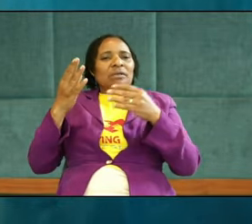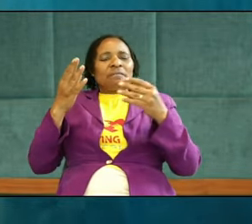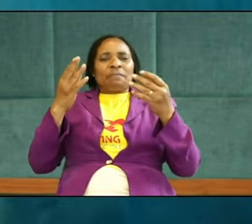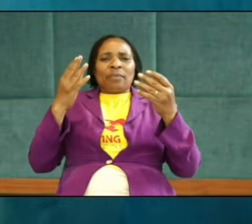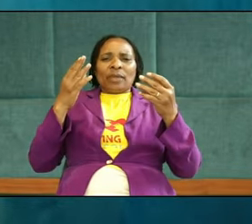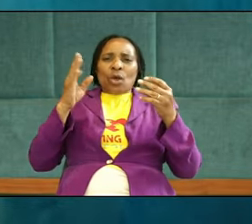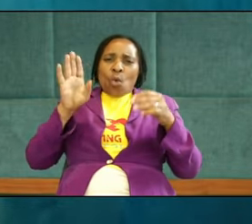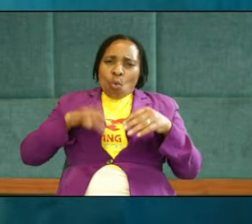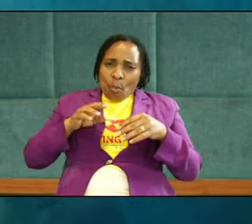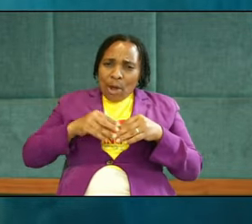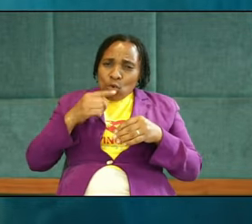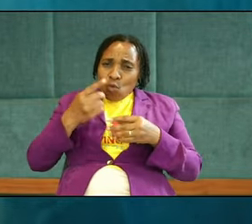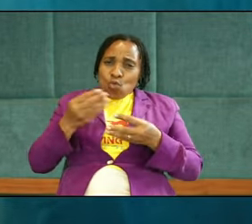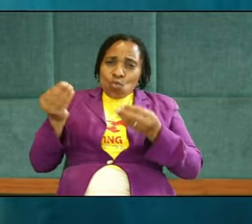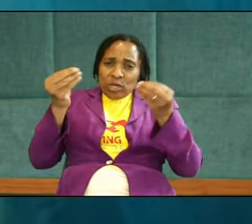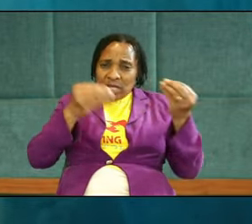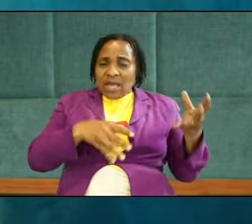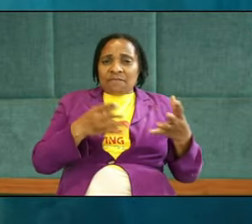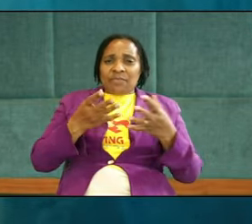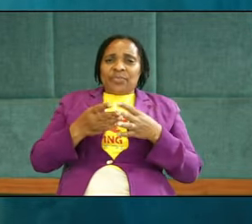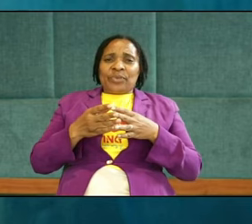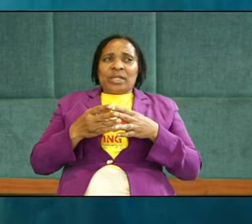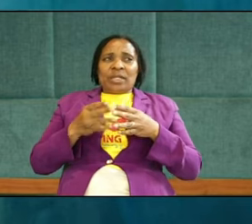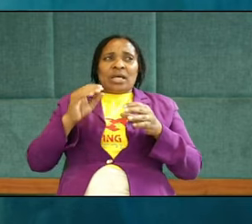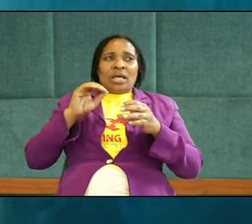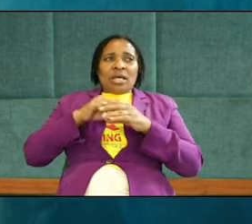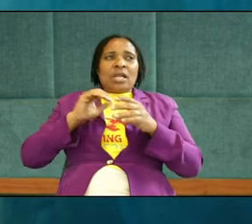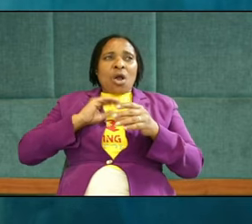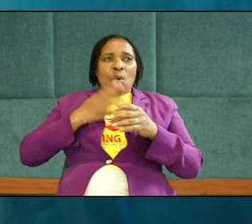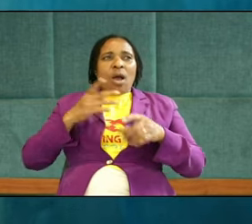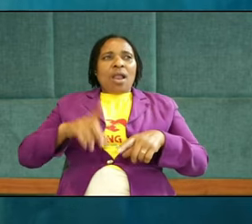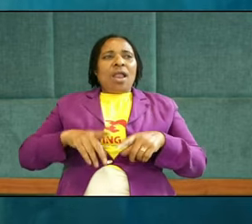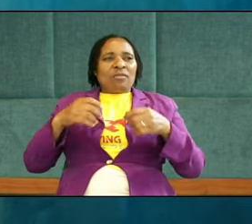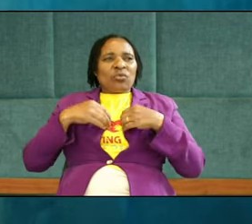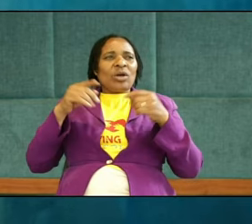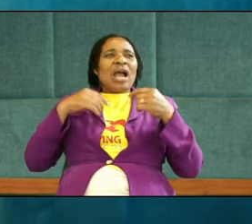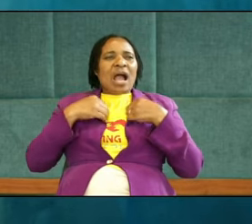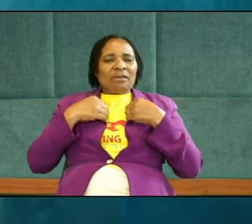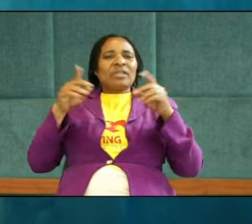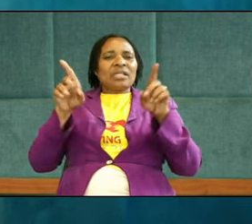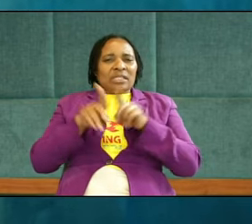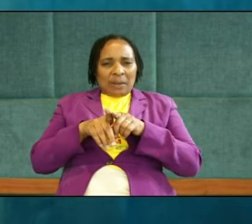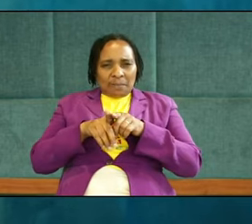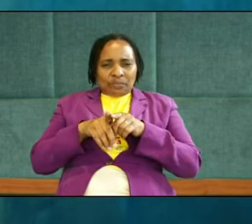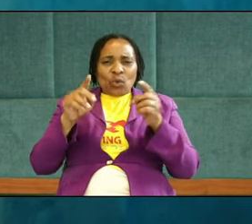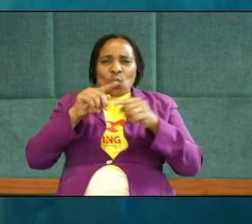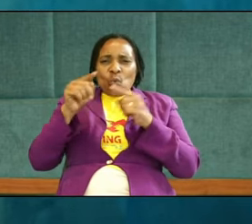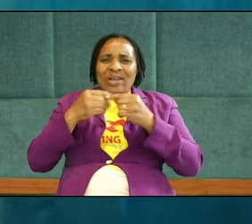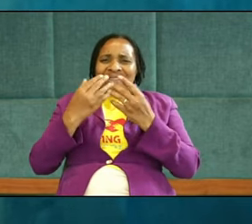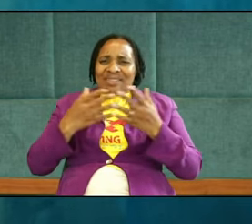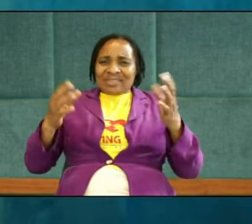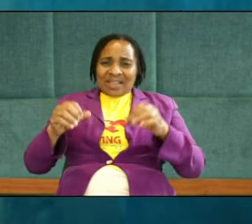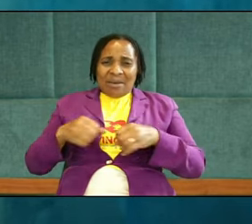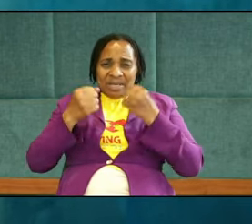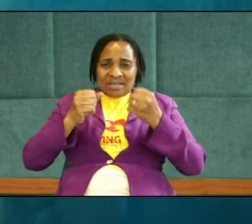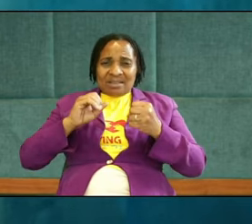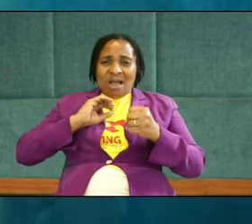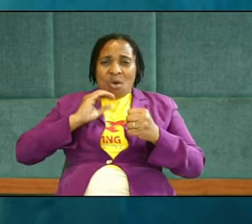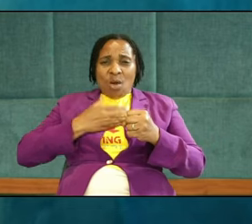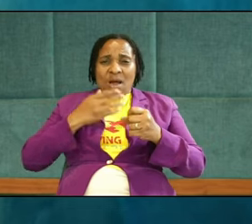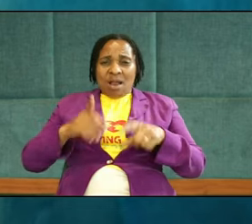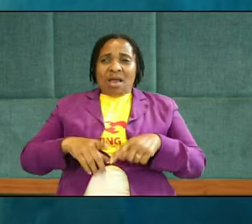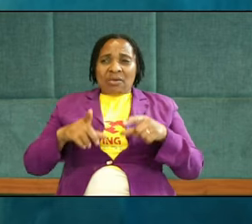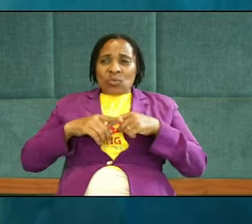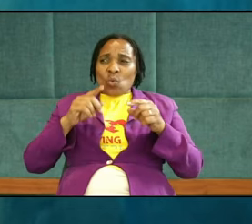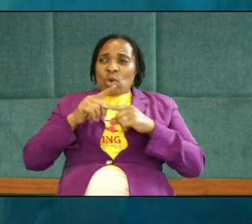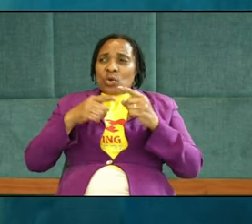he blamed God, it's the woman you put here. Now, in our lives, we have the same tendency. When things are happening in our lives, when